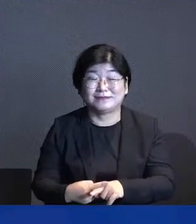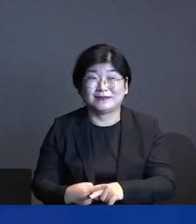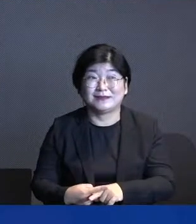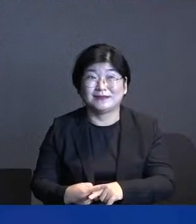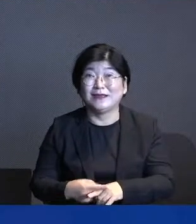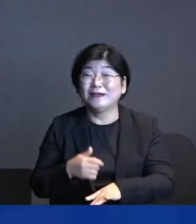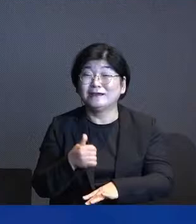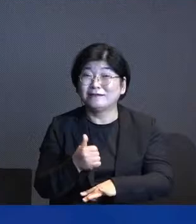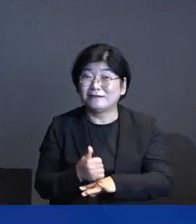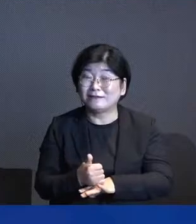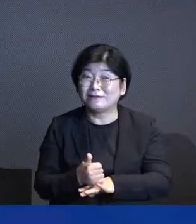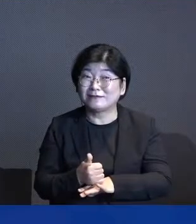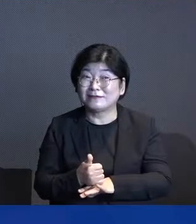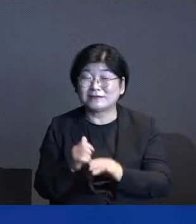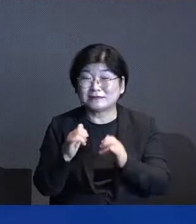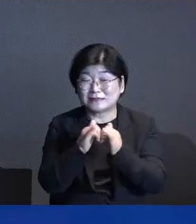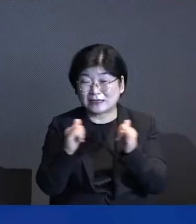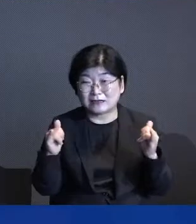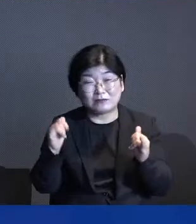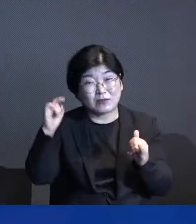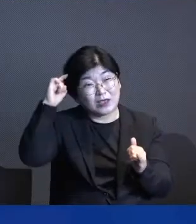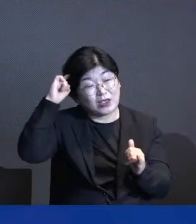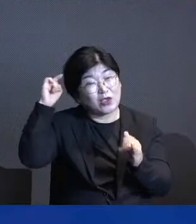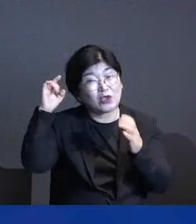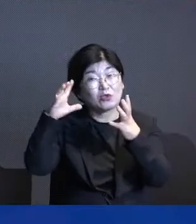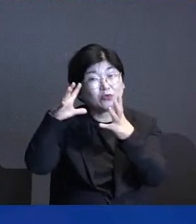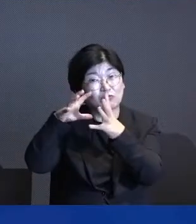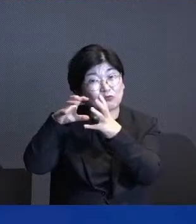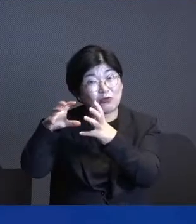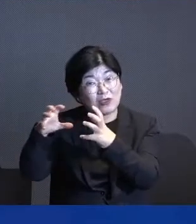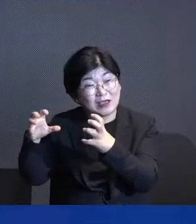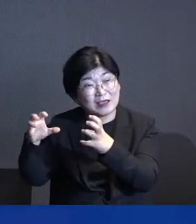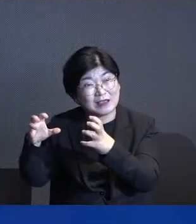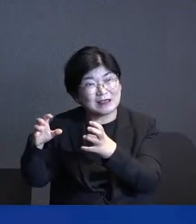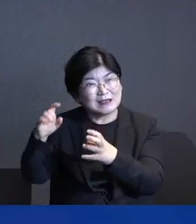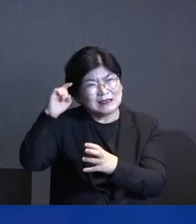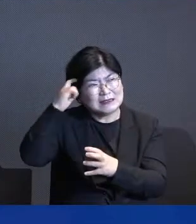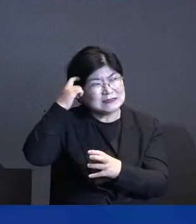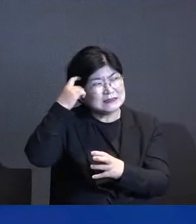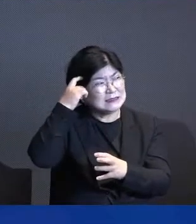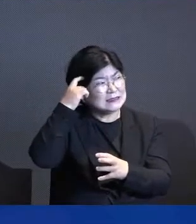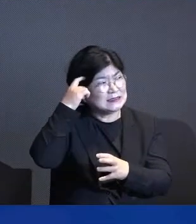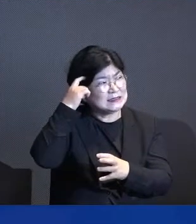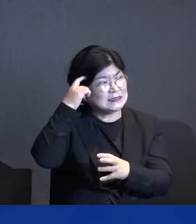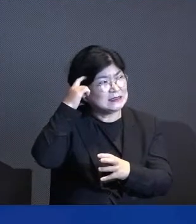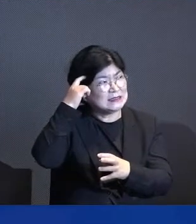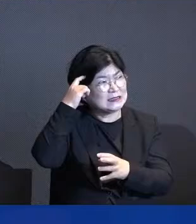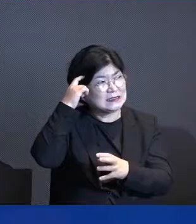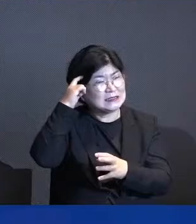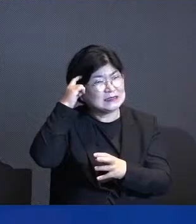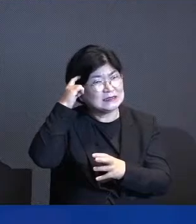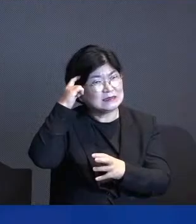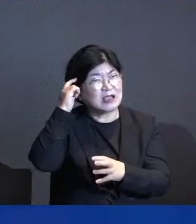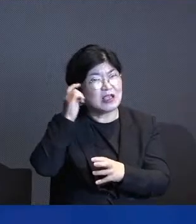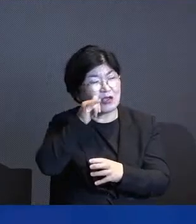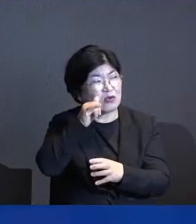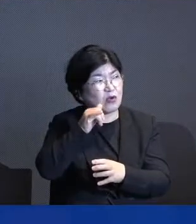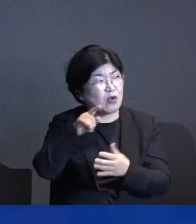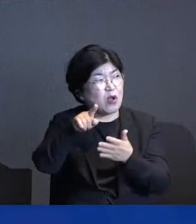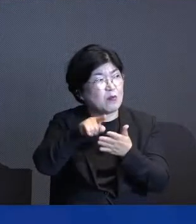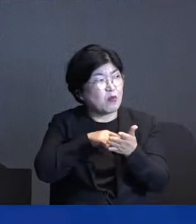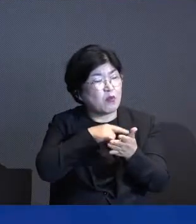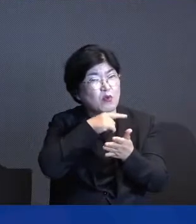human brain has the cognitive reserve, and the senior citizen did it with flying colors, with